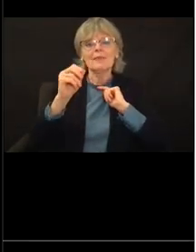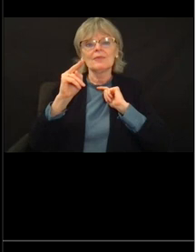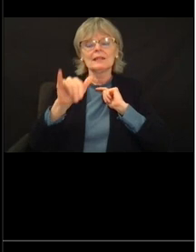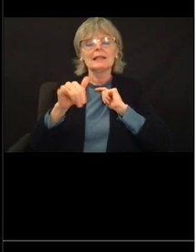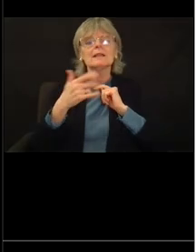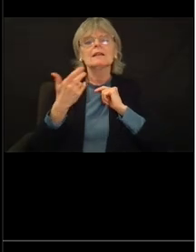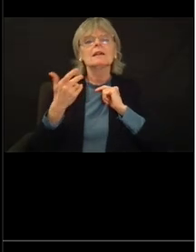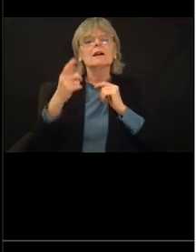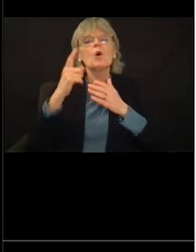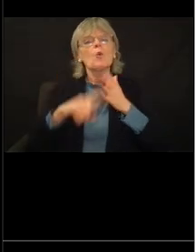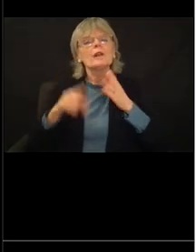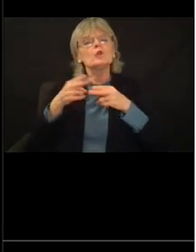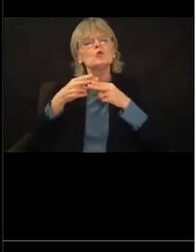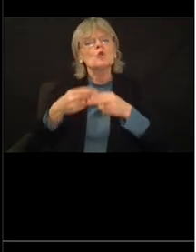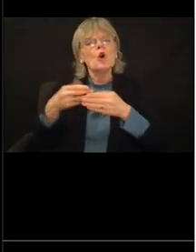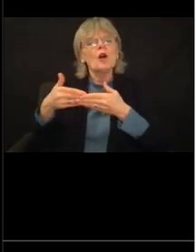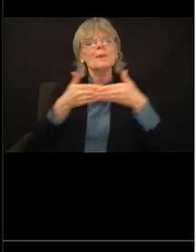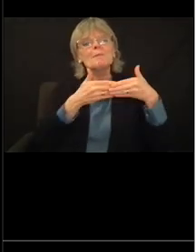seals called?